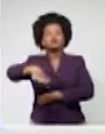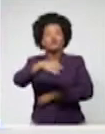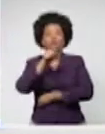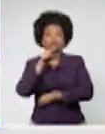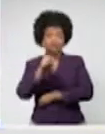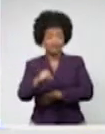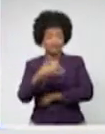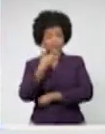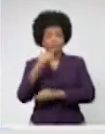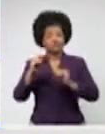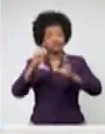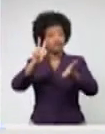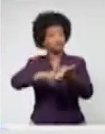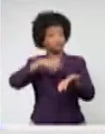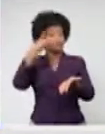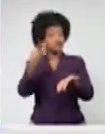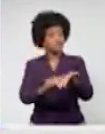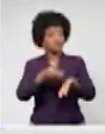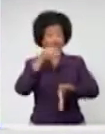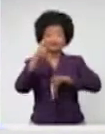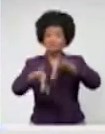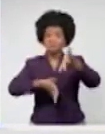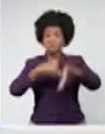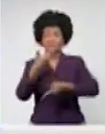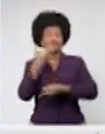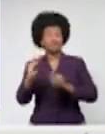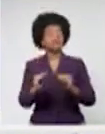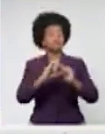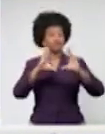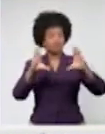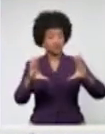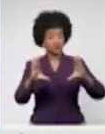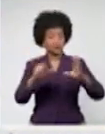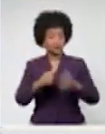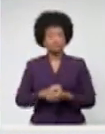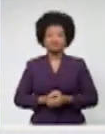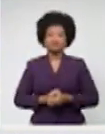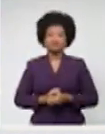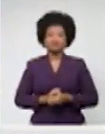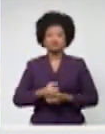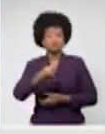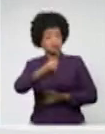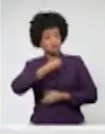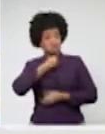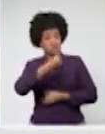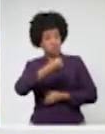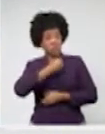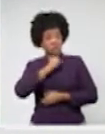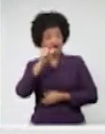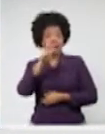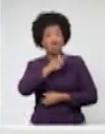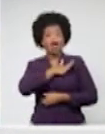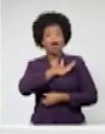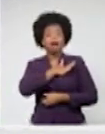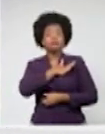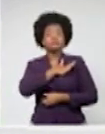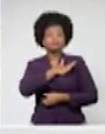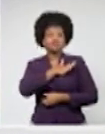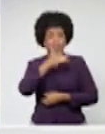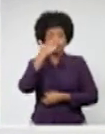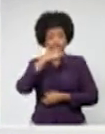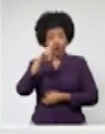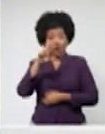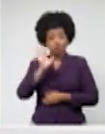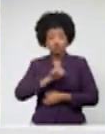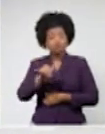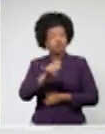Good morning to everyone, to the sign language interpreter, to Lázaro Manuel, and congratulations for the documentary you